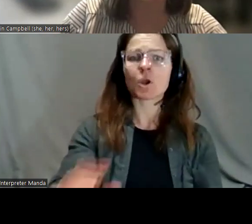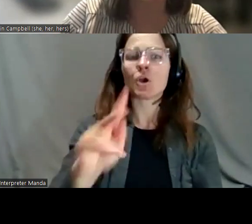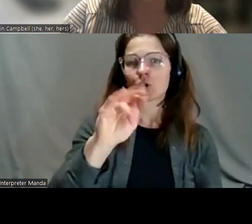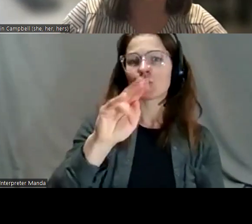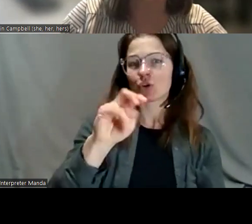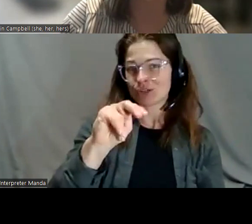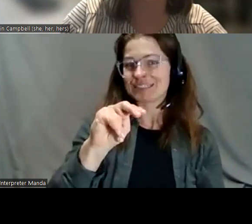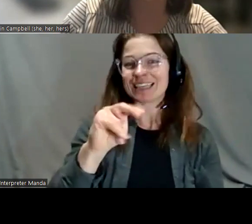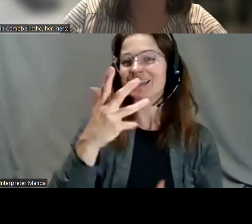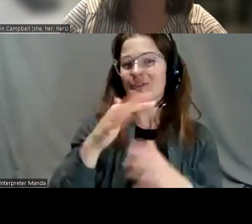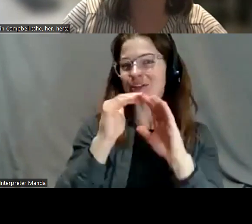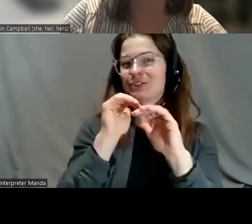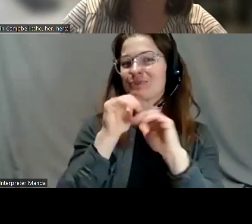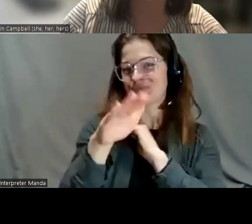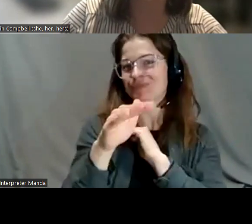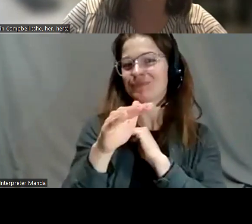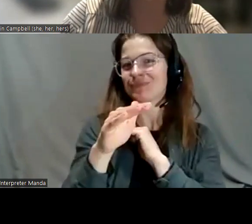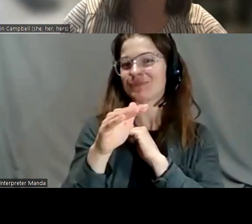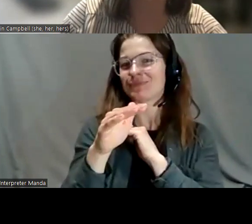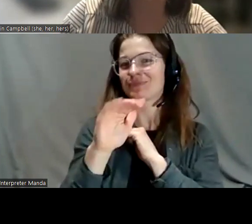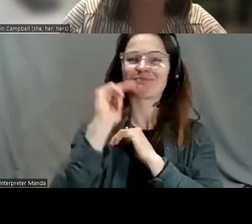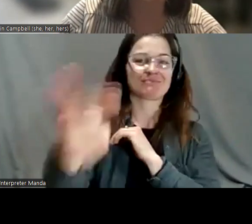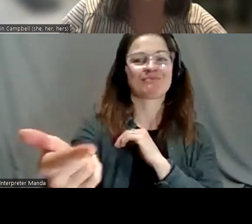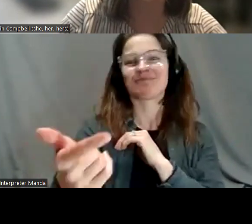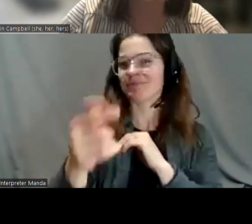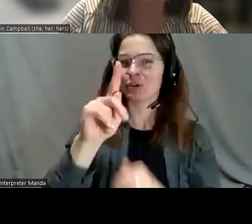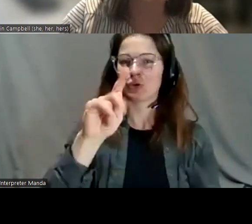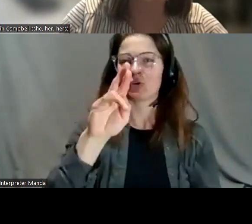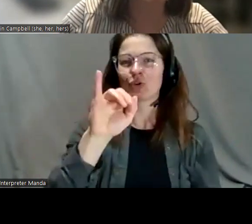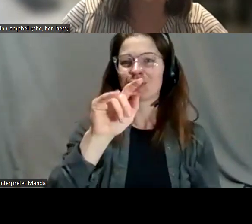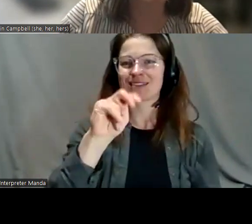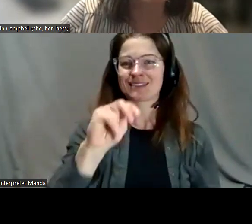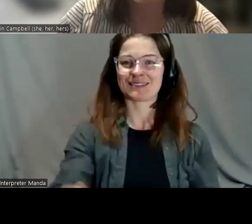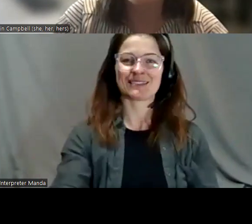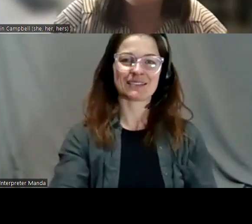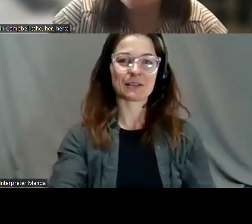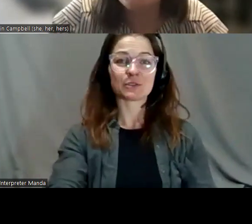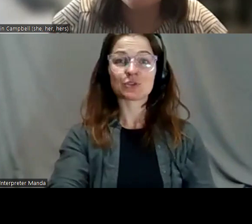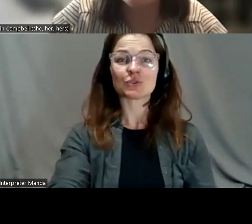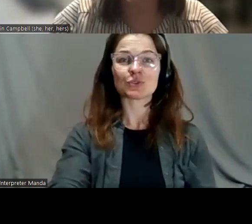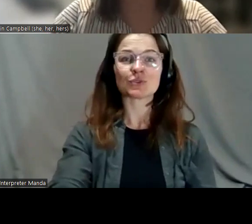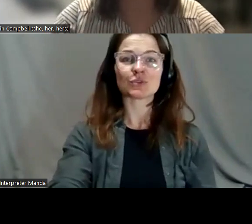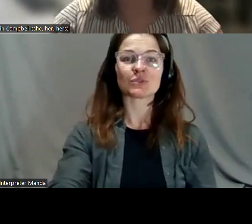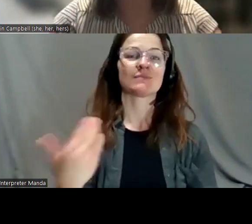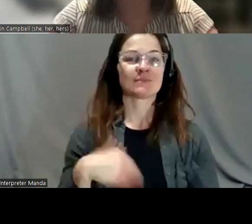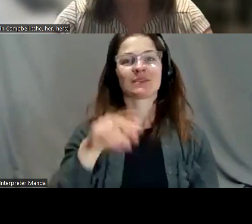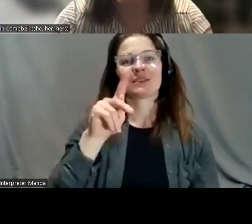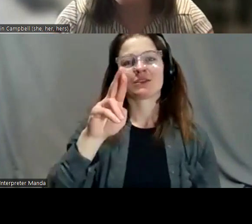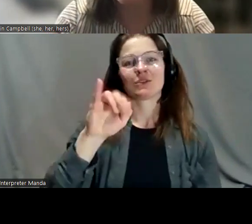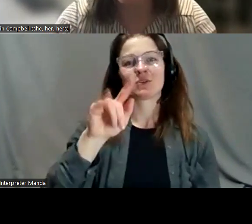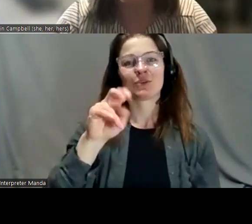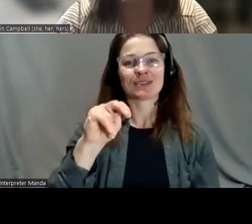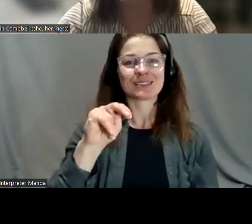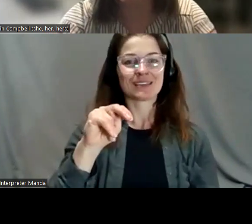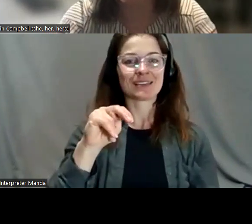see that you did type a response, and so I will yield the floor to you now. Sure, this is Kristen speaking. Rachel, thank you for